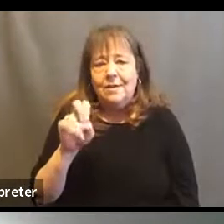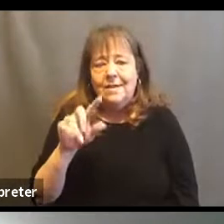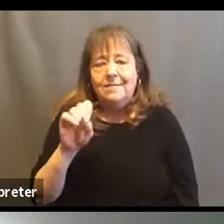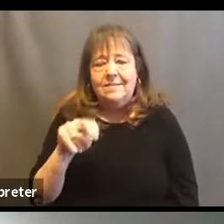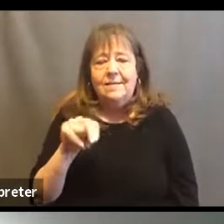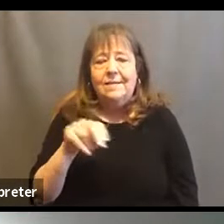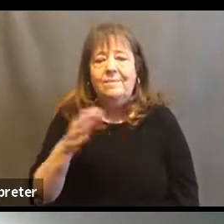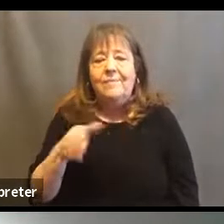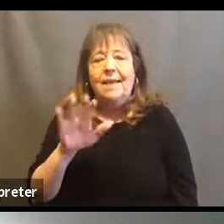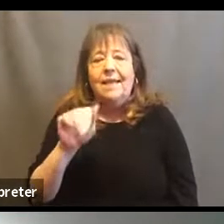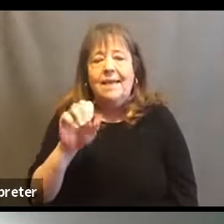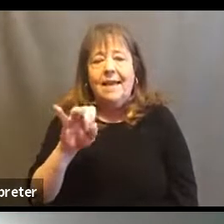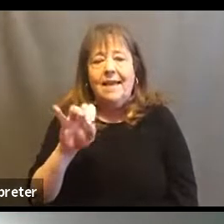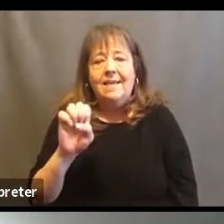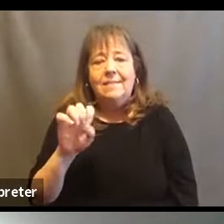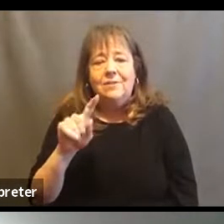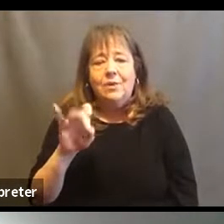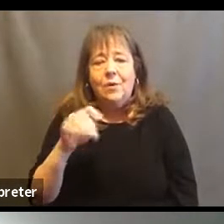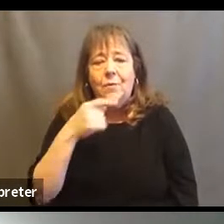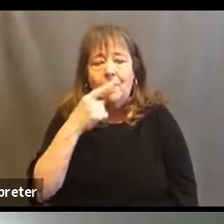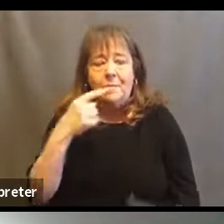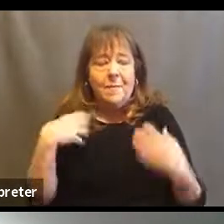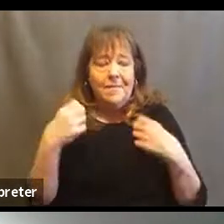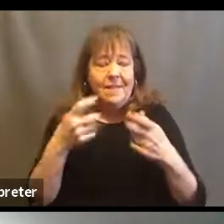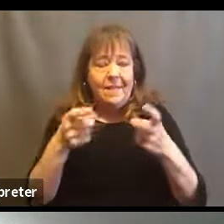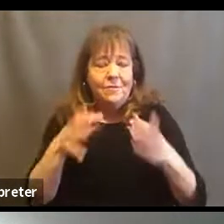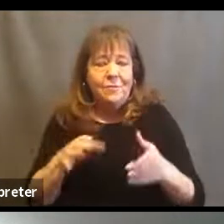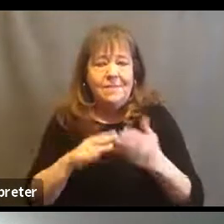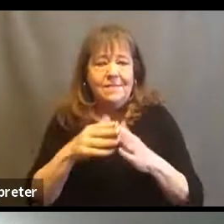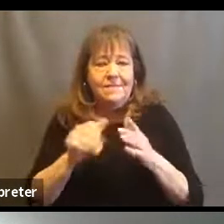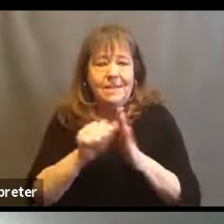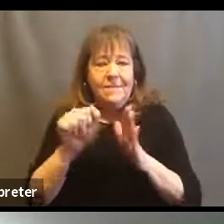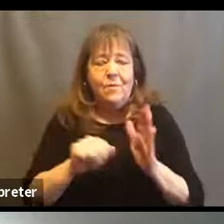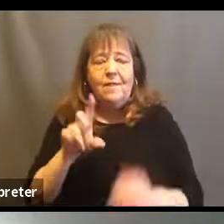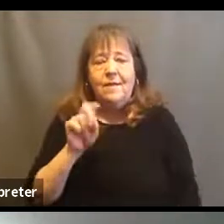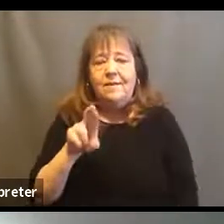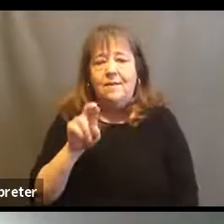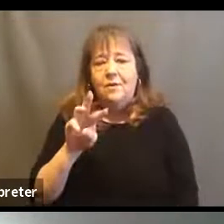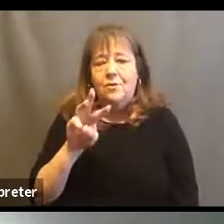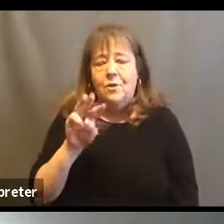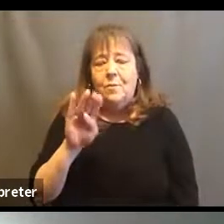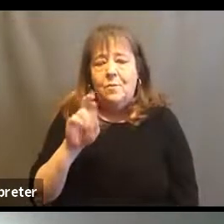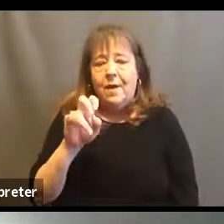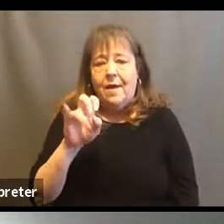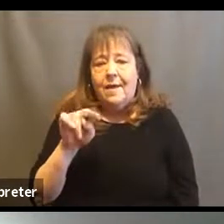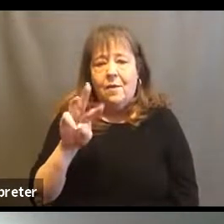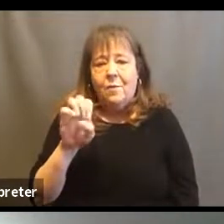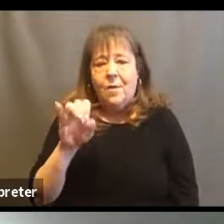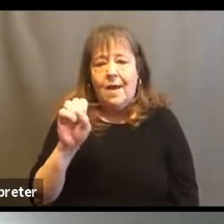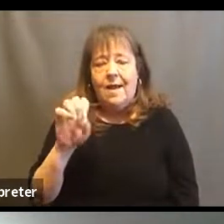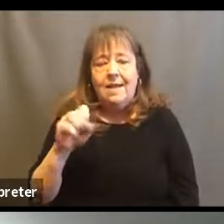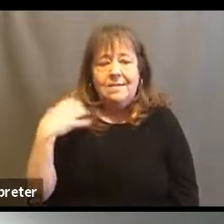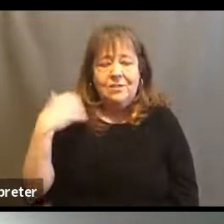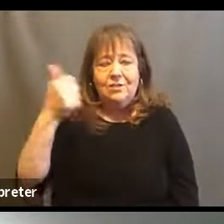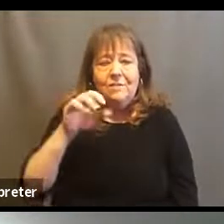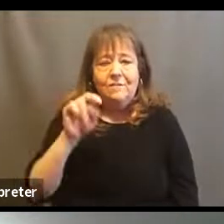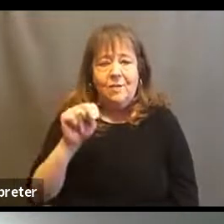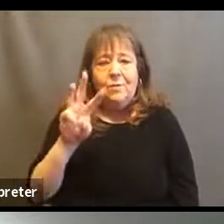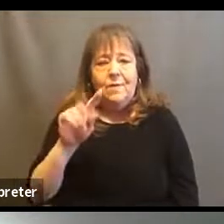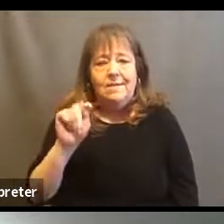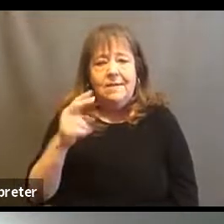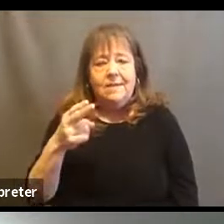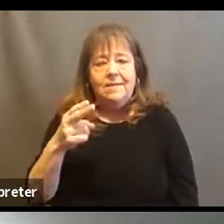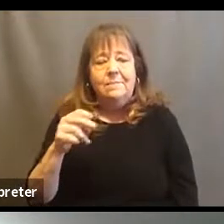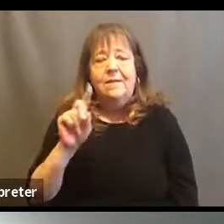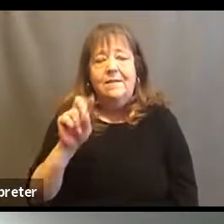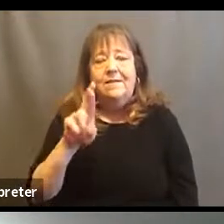Stoughton, Public Health Director for the City of Amarillo, Dr. Brian Weiss, Chief Medical Officer for Northwest Texas Hospital, Dr. Michael